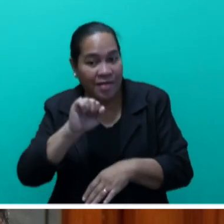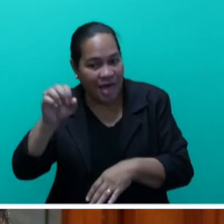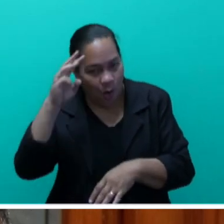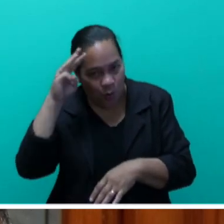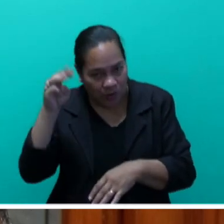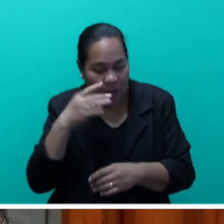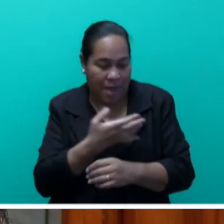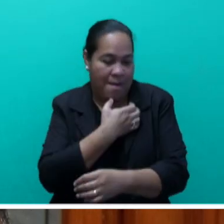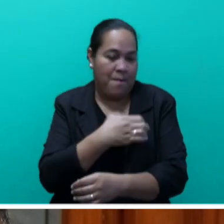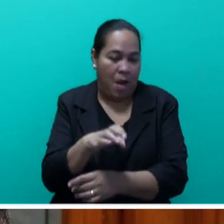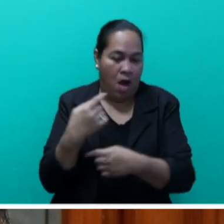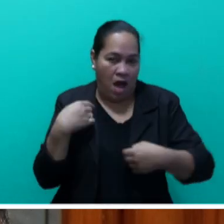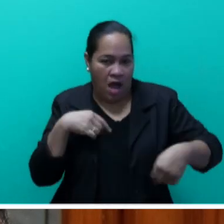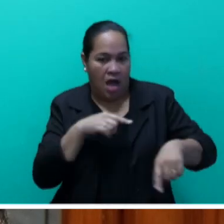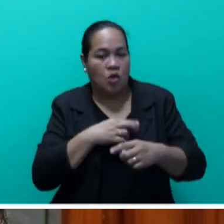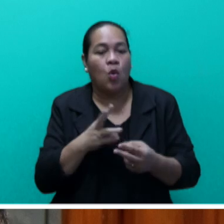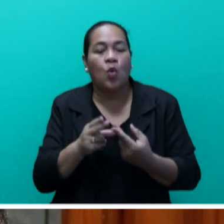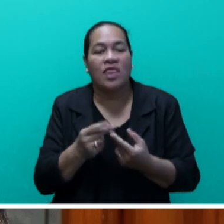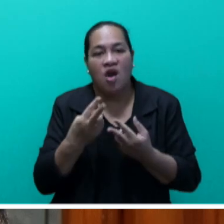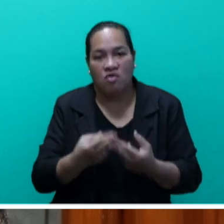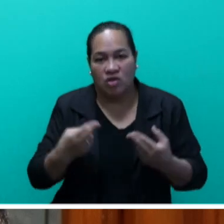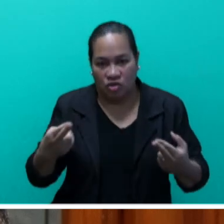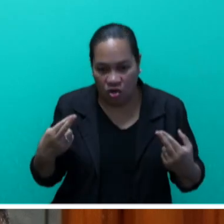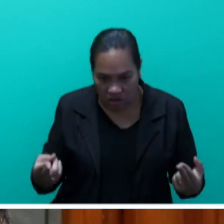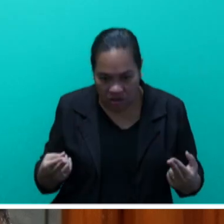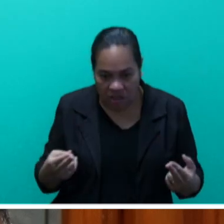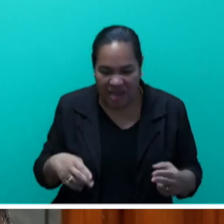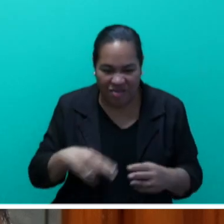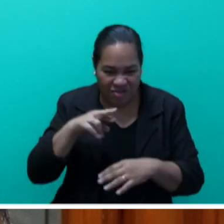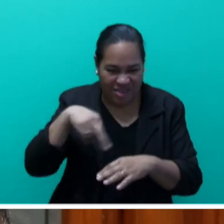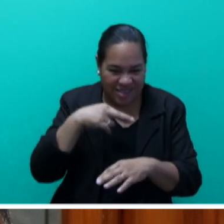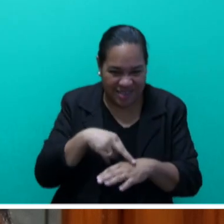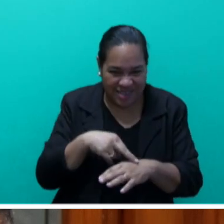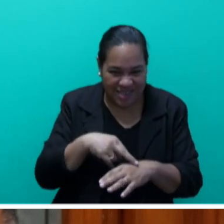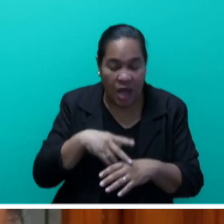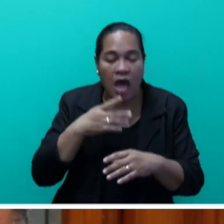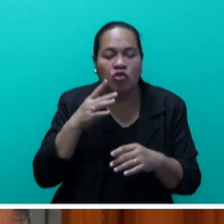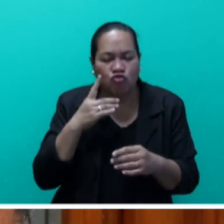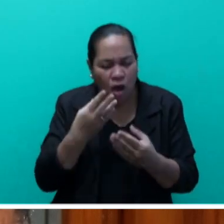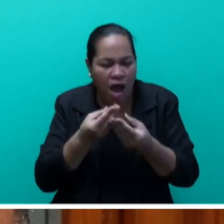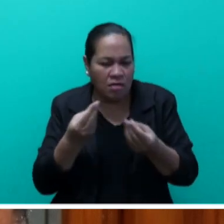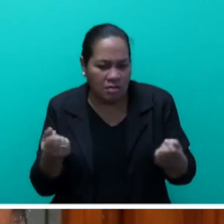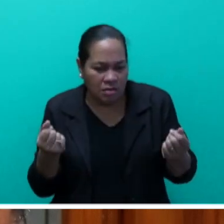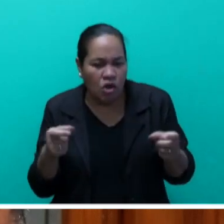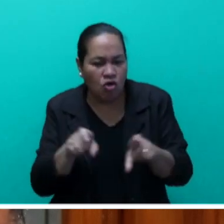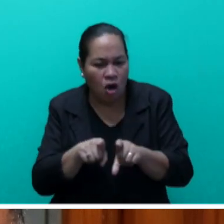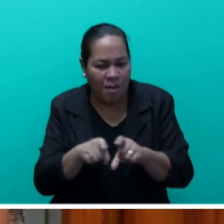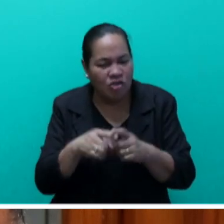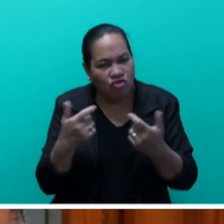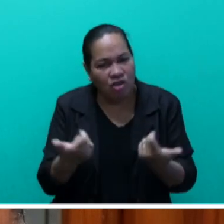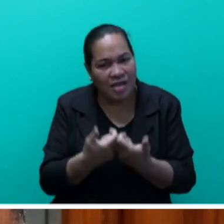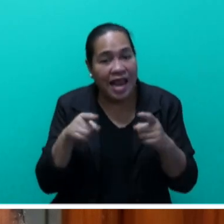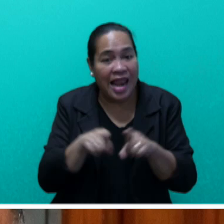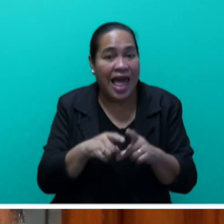empowered us with the resources to leverage regional strengths to address common challenges such as climate change,